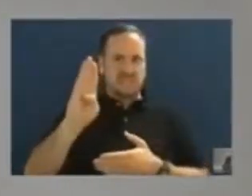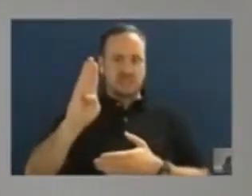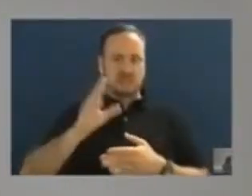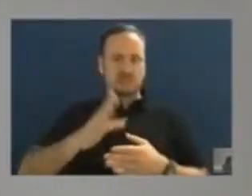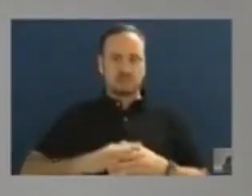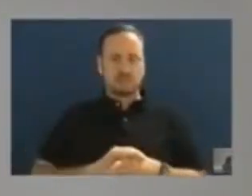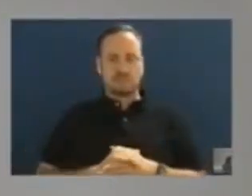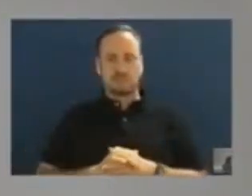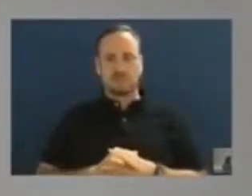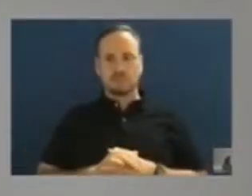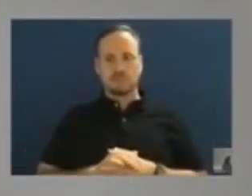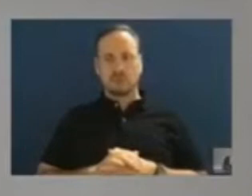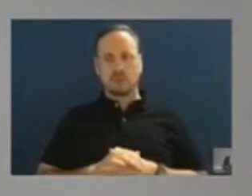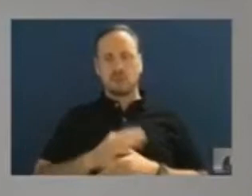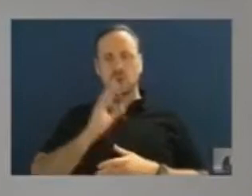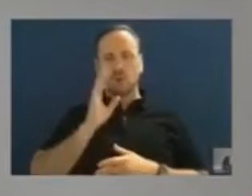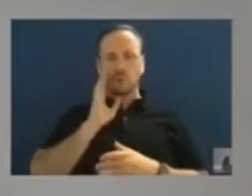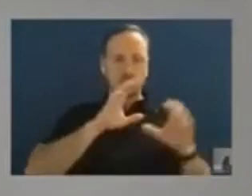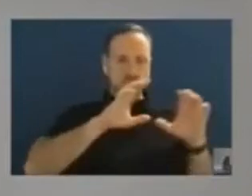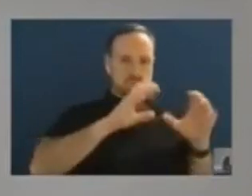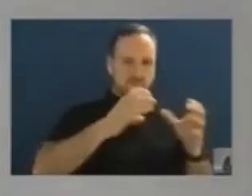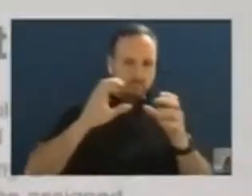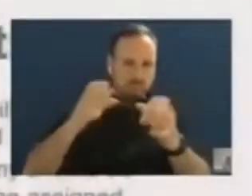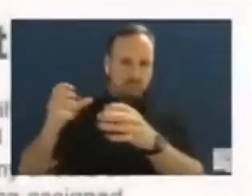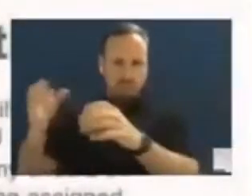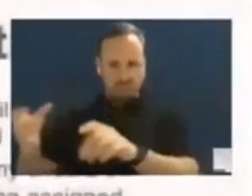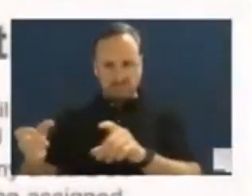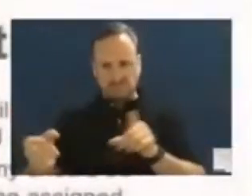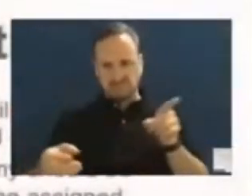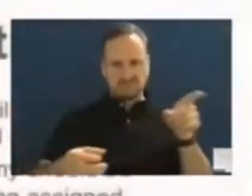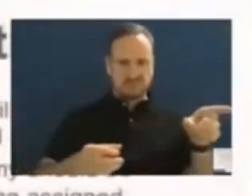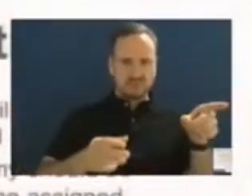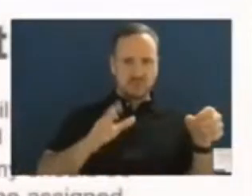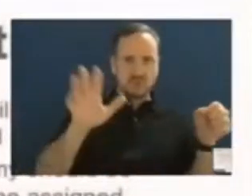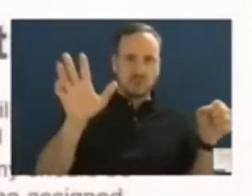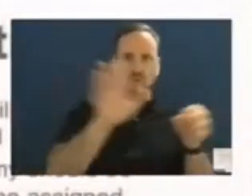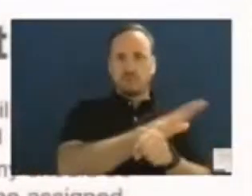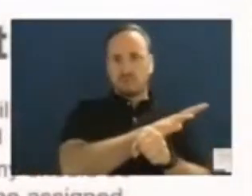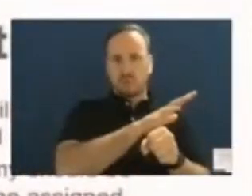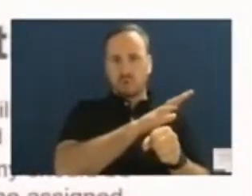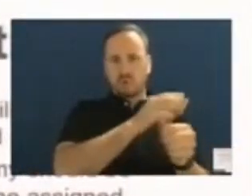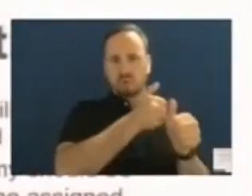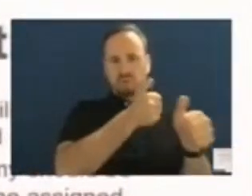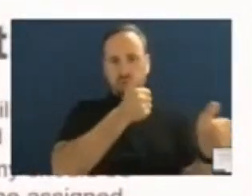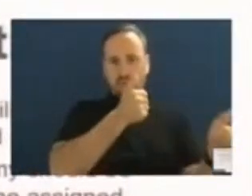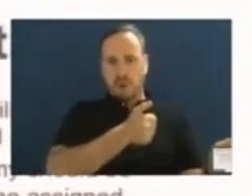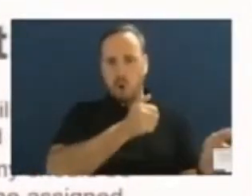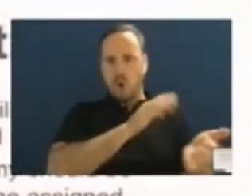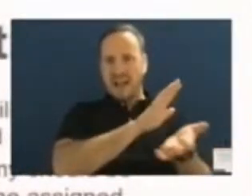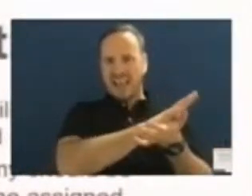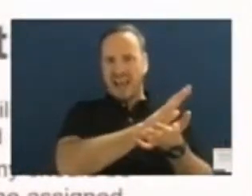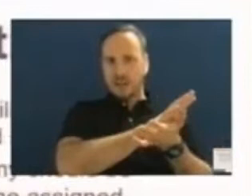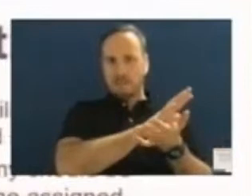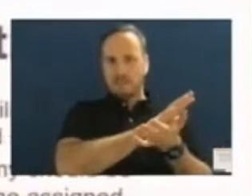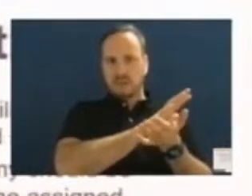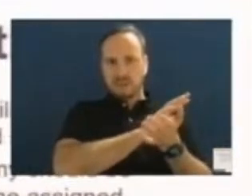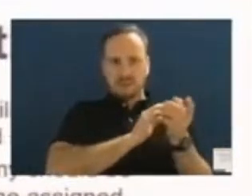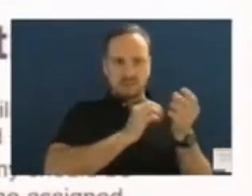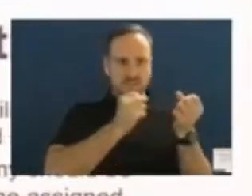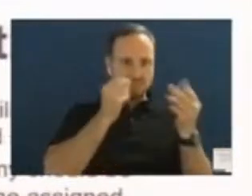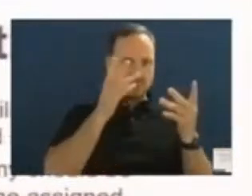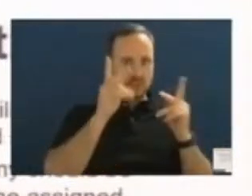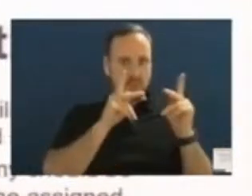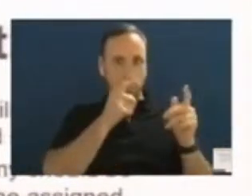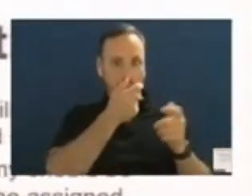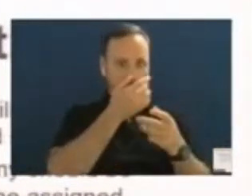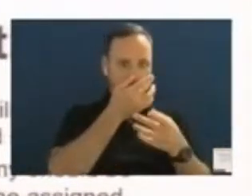various components, but I want to start with the full remote academy, knowing that received a lot of attention and interest early on at the beginning